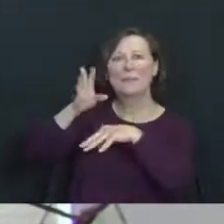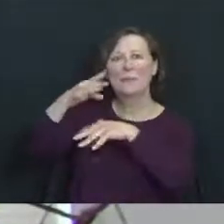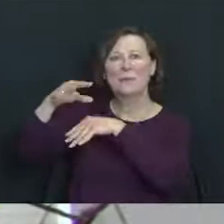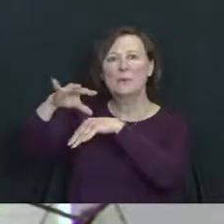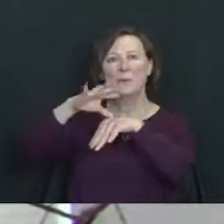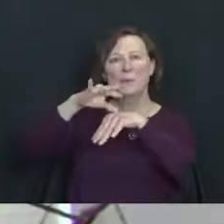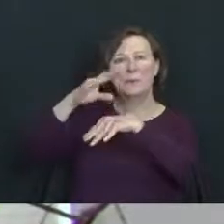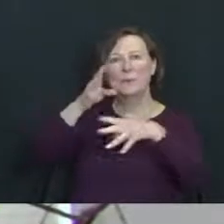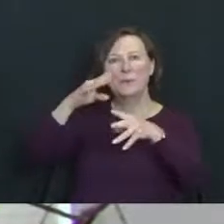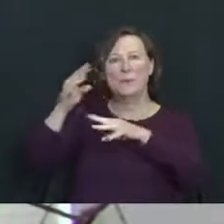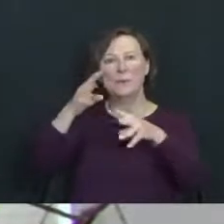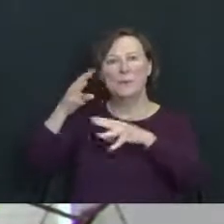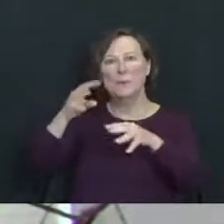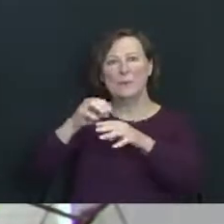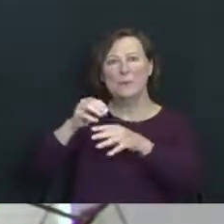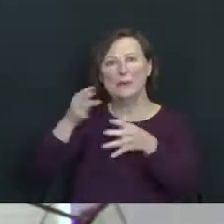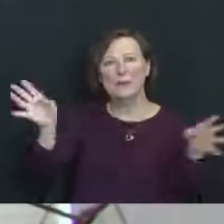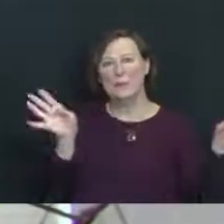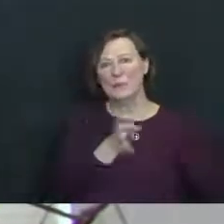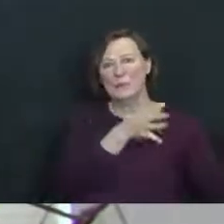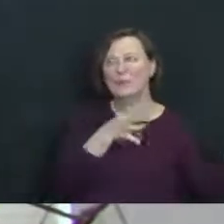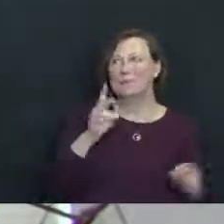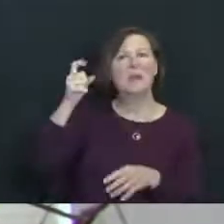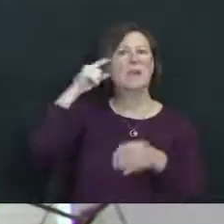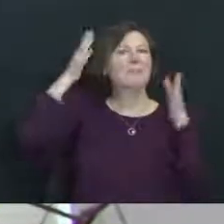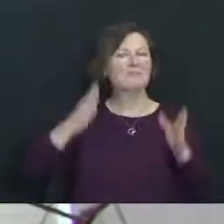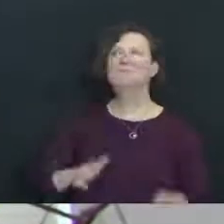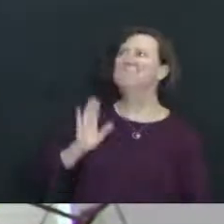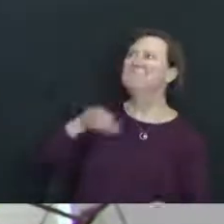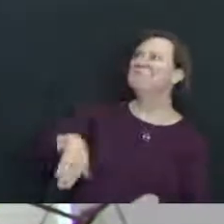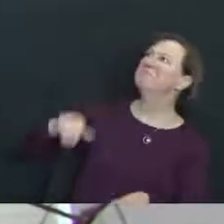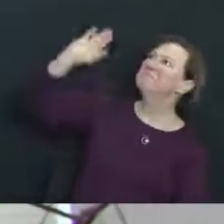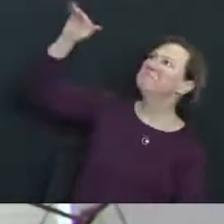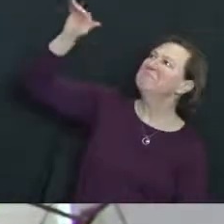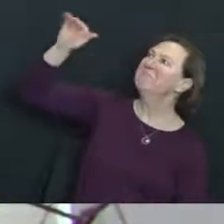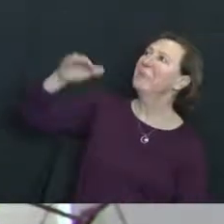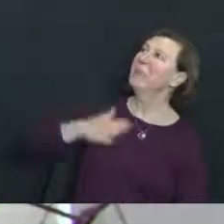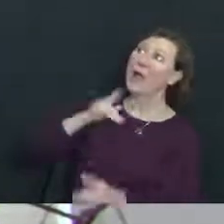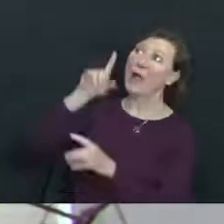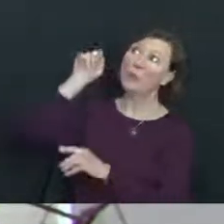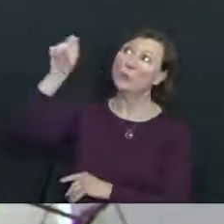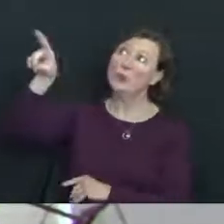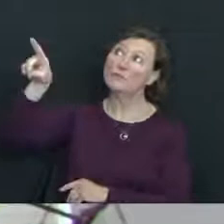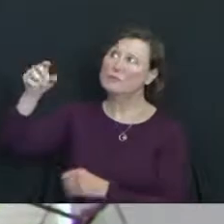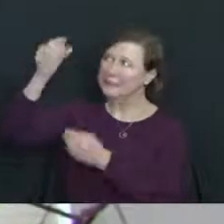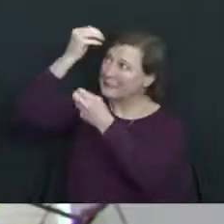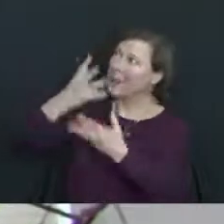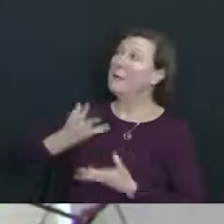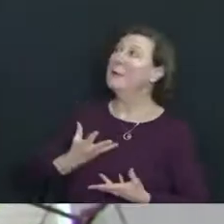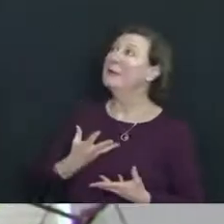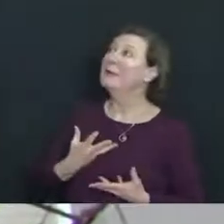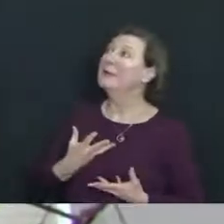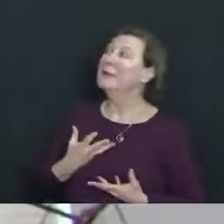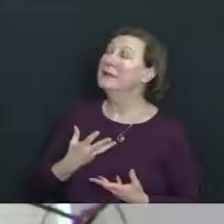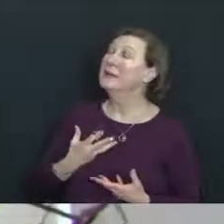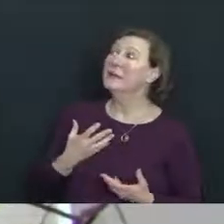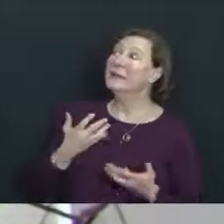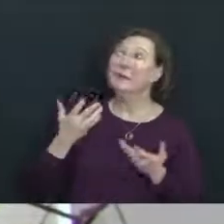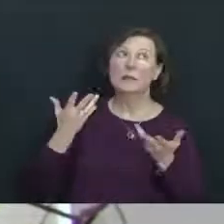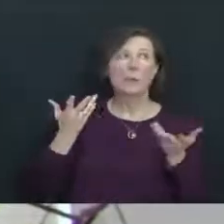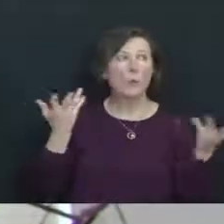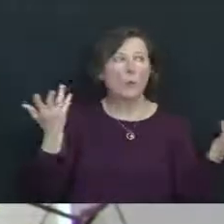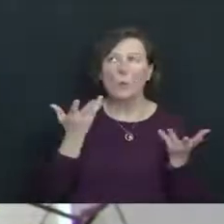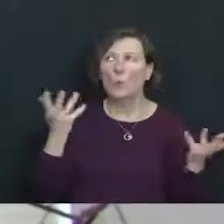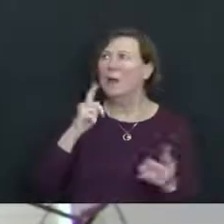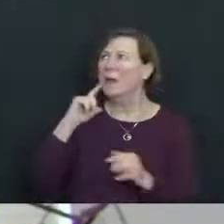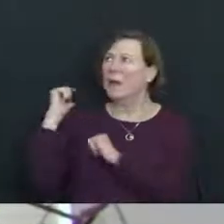the breeze. The governor continued, "This is my question. Tell me, Bird's Nest, what is it that all of the